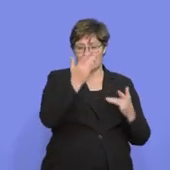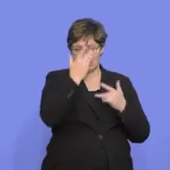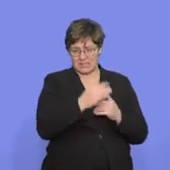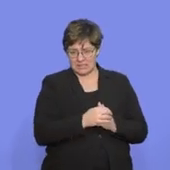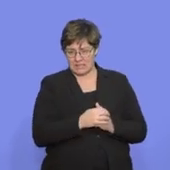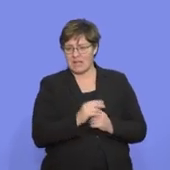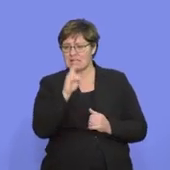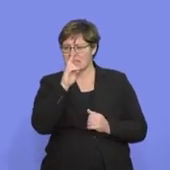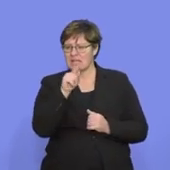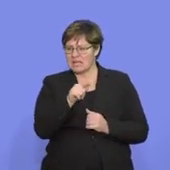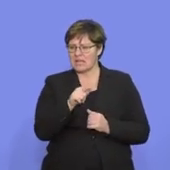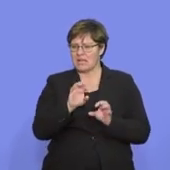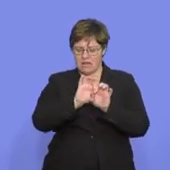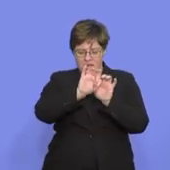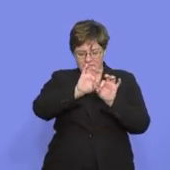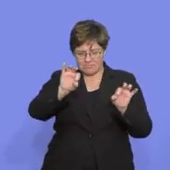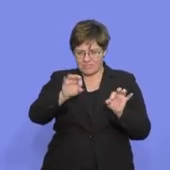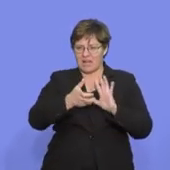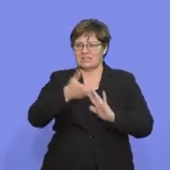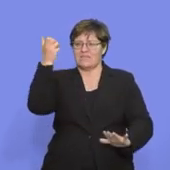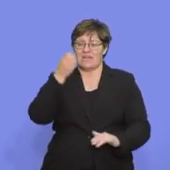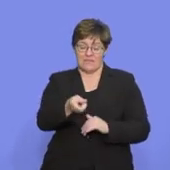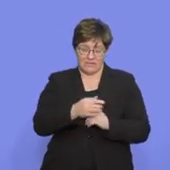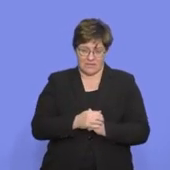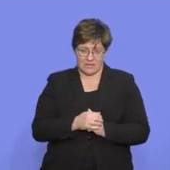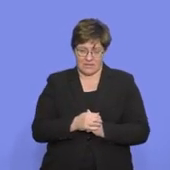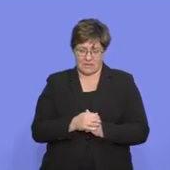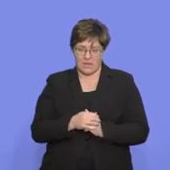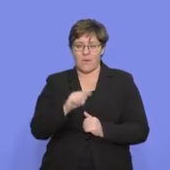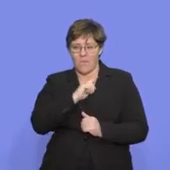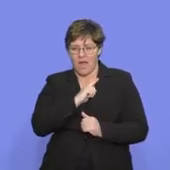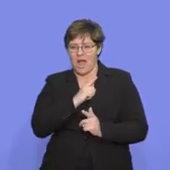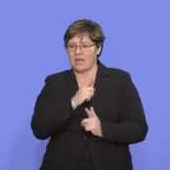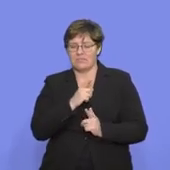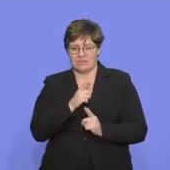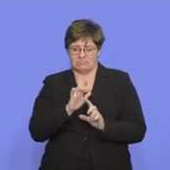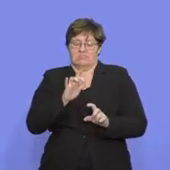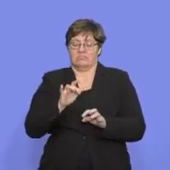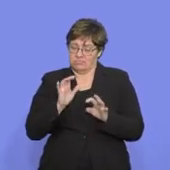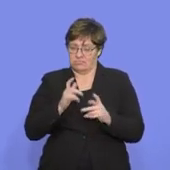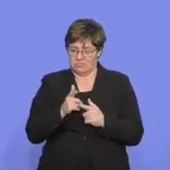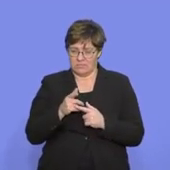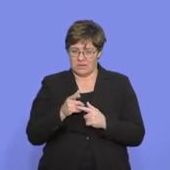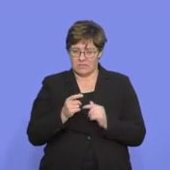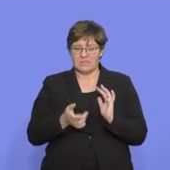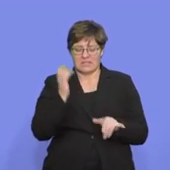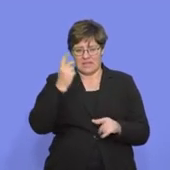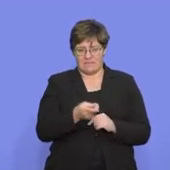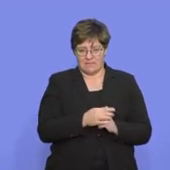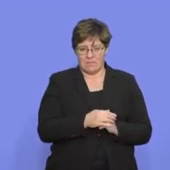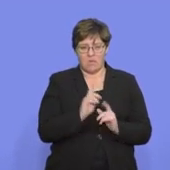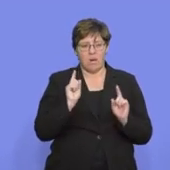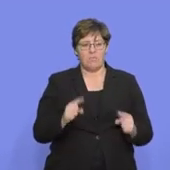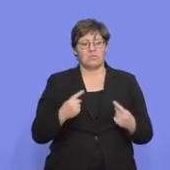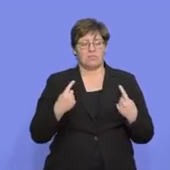sheath there is damaged, right? So that's causing scars. And that is why it makes it impossible for the impulse to move